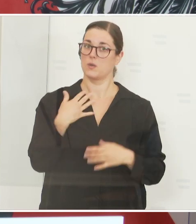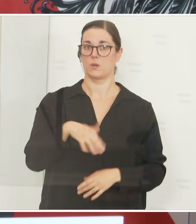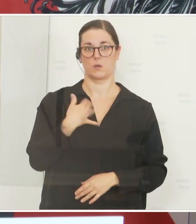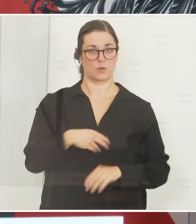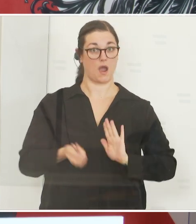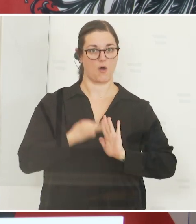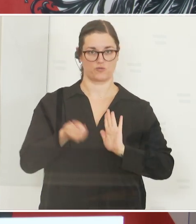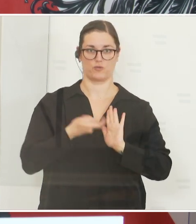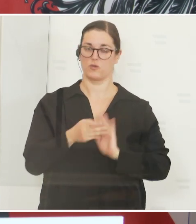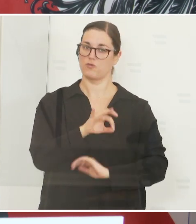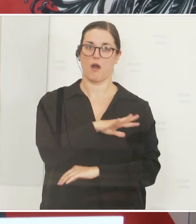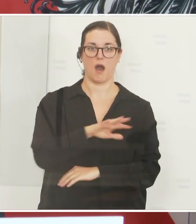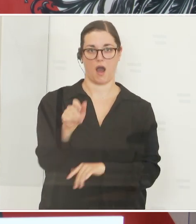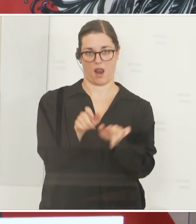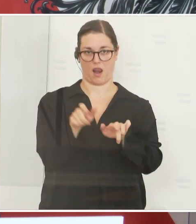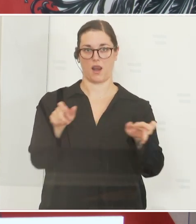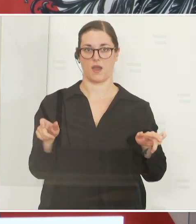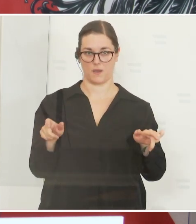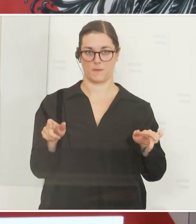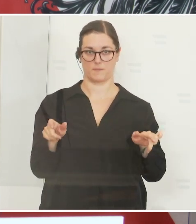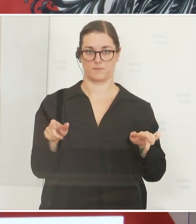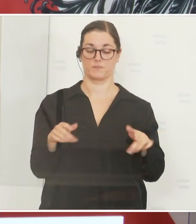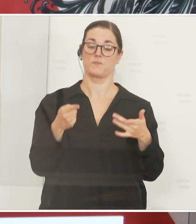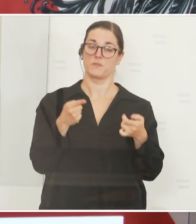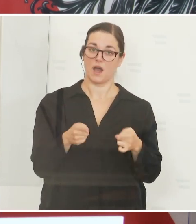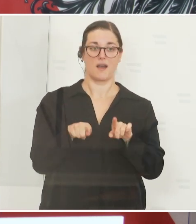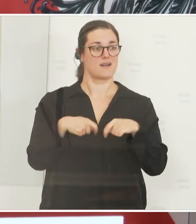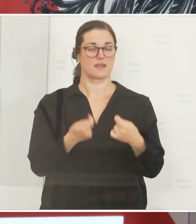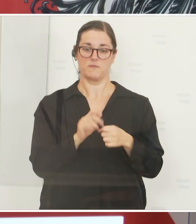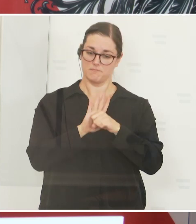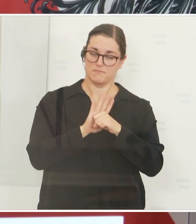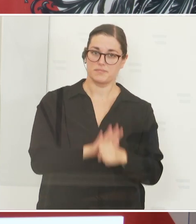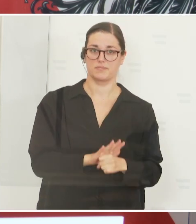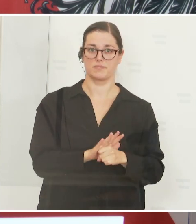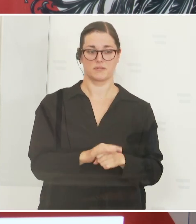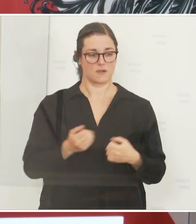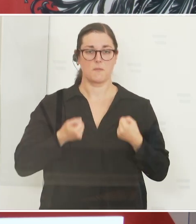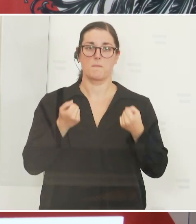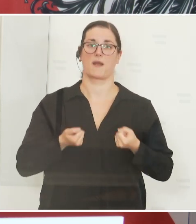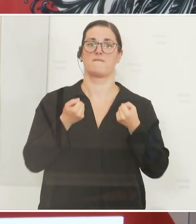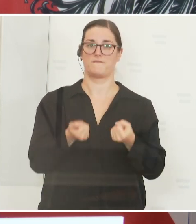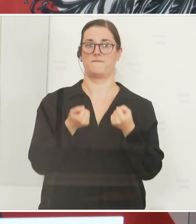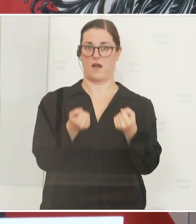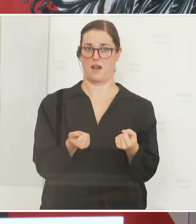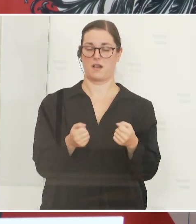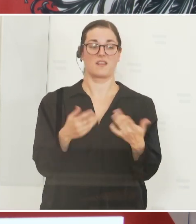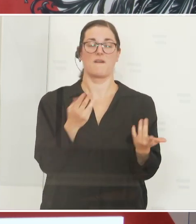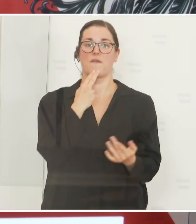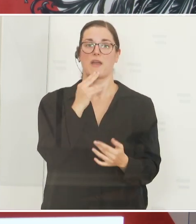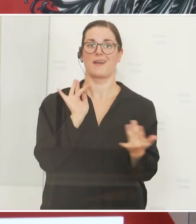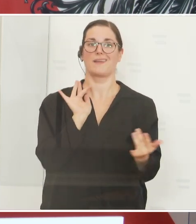of us. We continue to witness repression, violence, and brutal silencing of critical